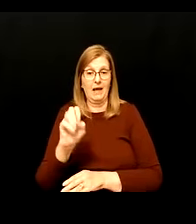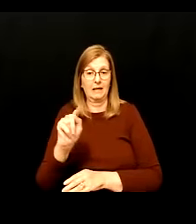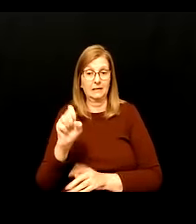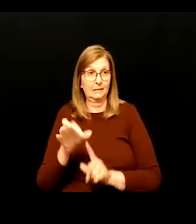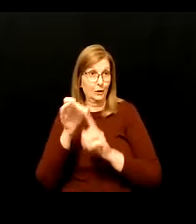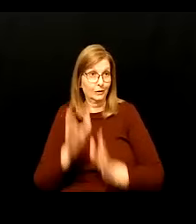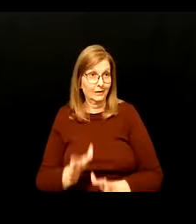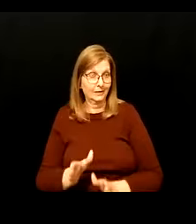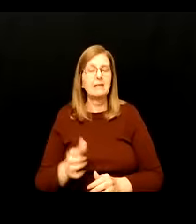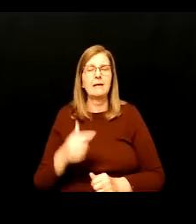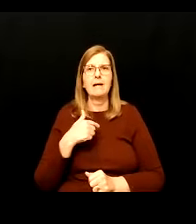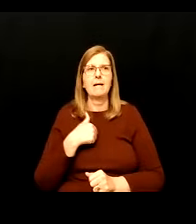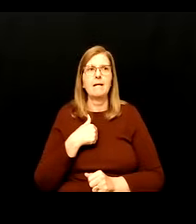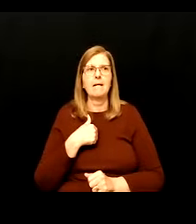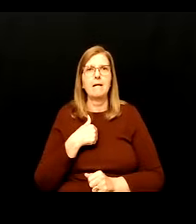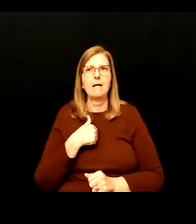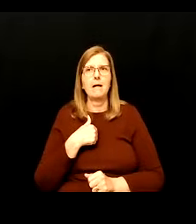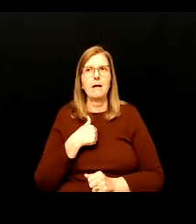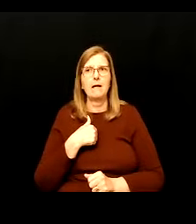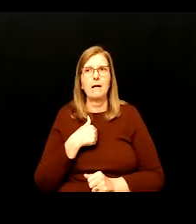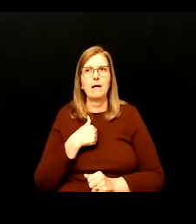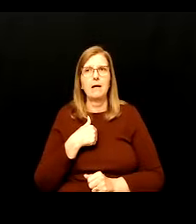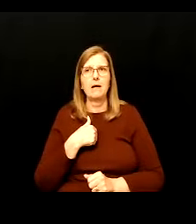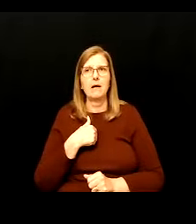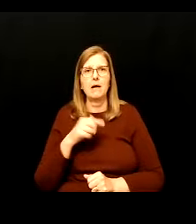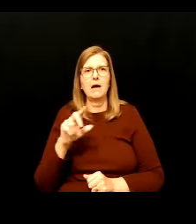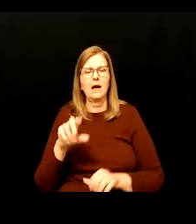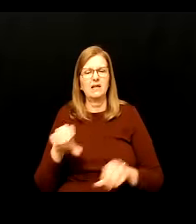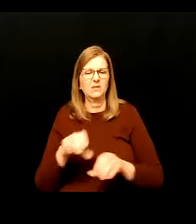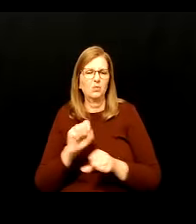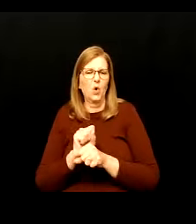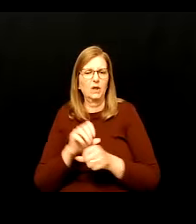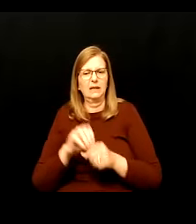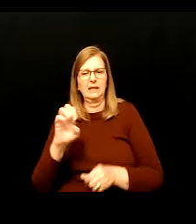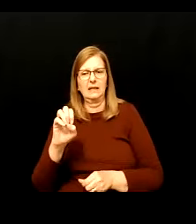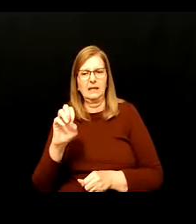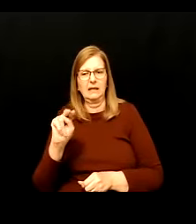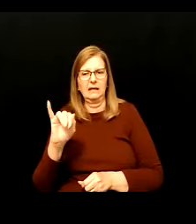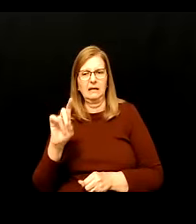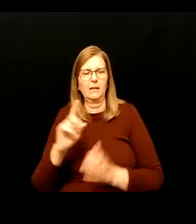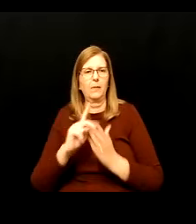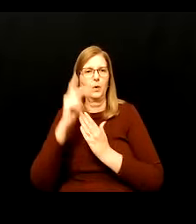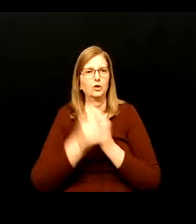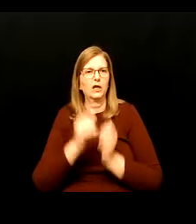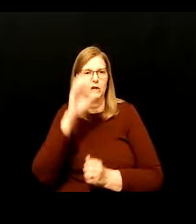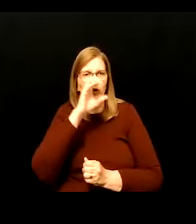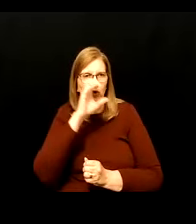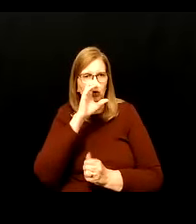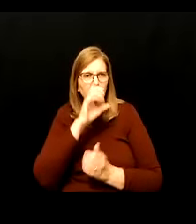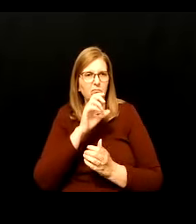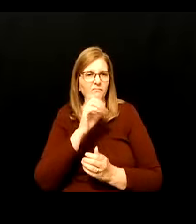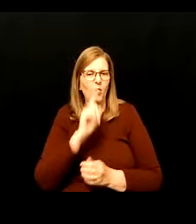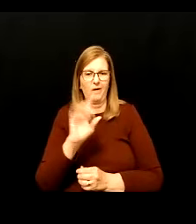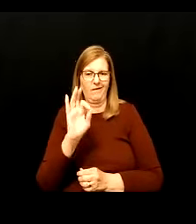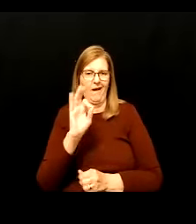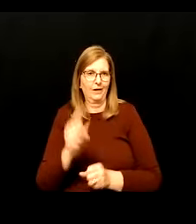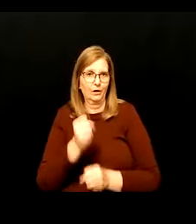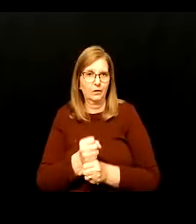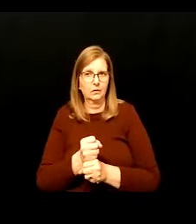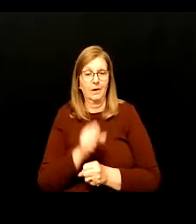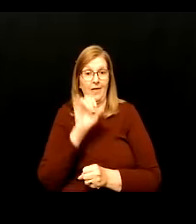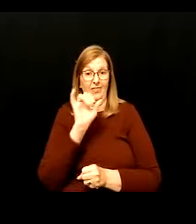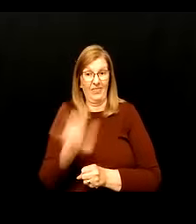was did in ENID, the Project Search program, for 9 years, and that's how I